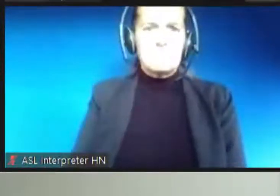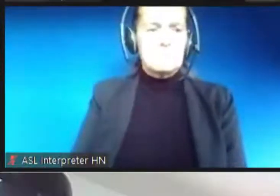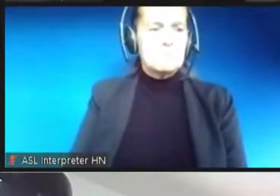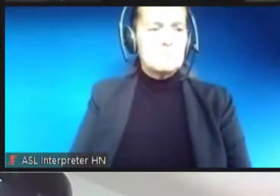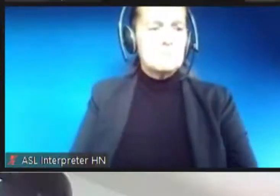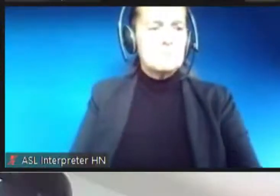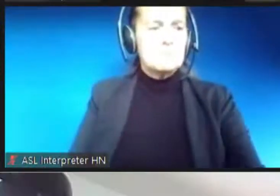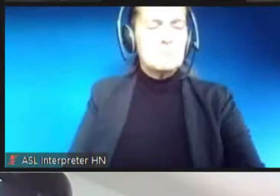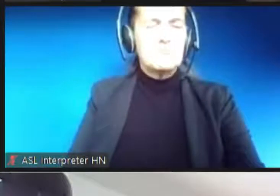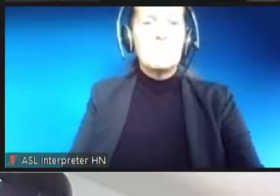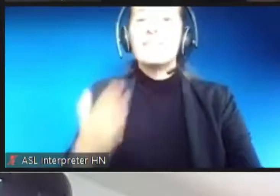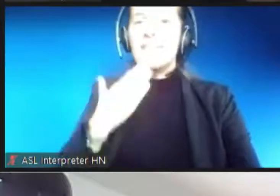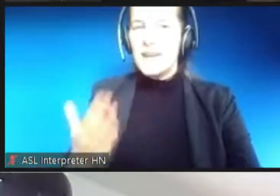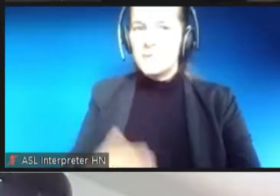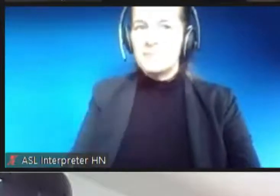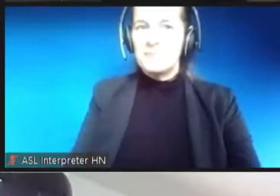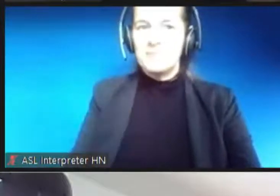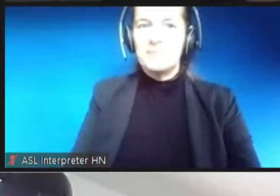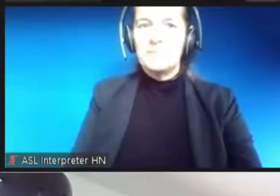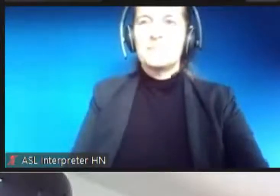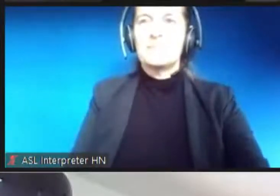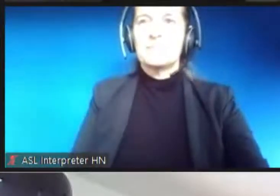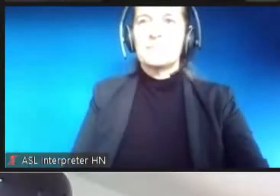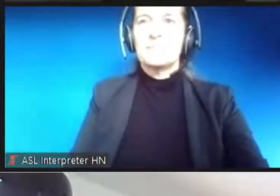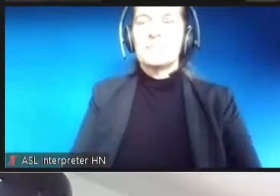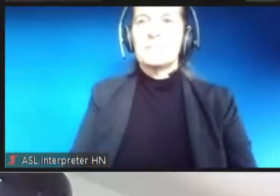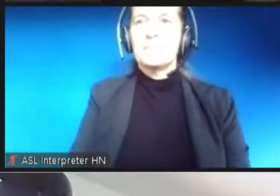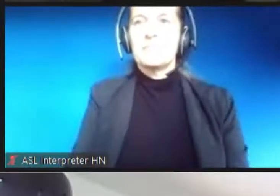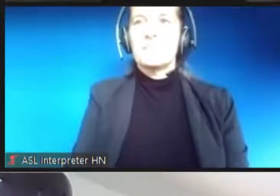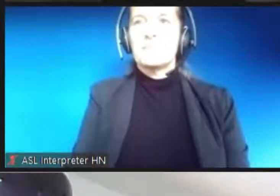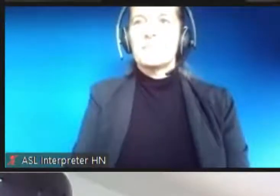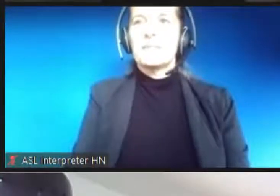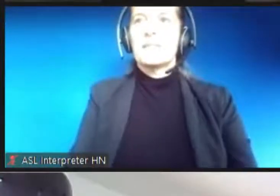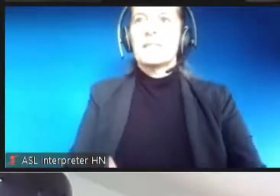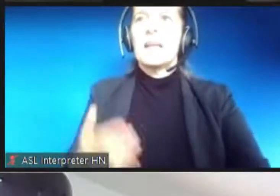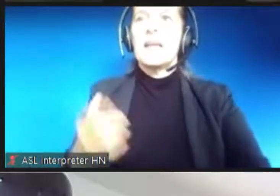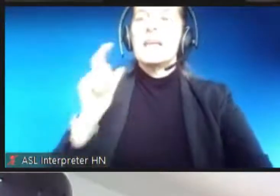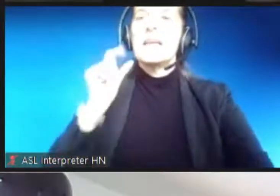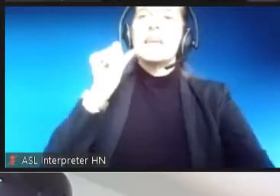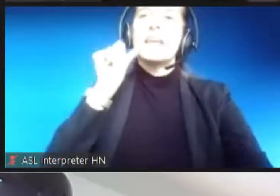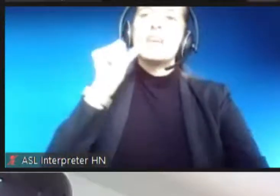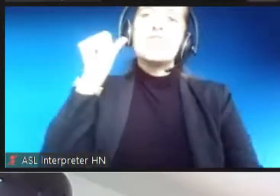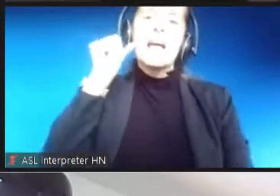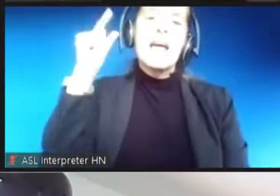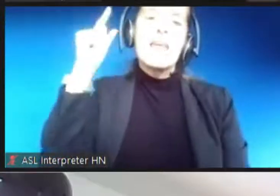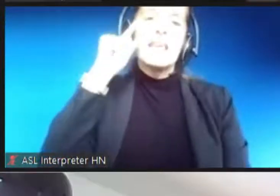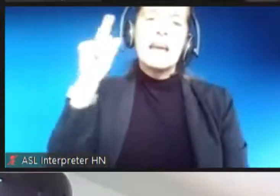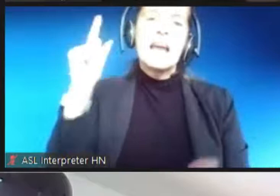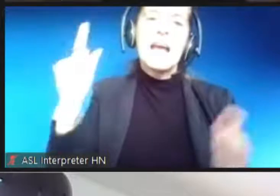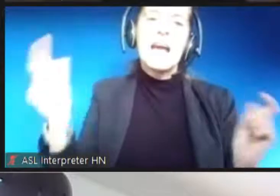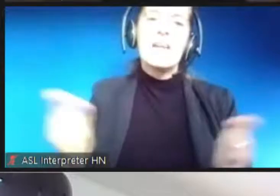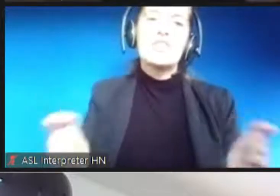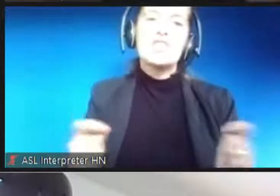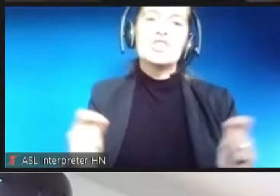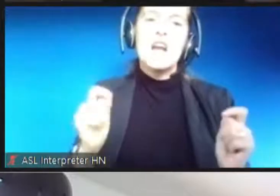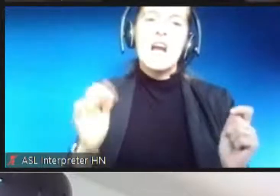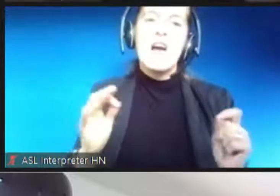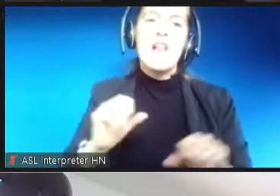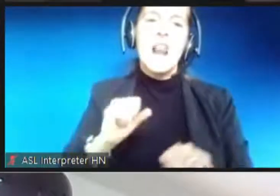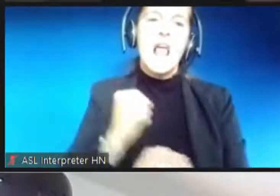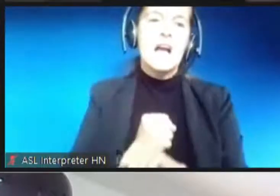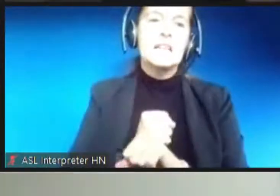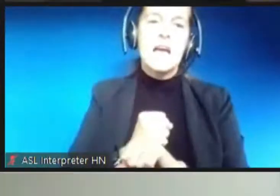Thank you. And then I think yesterday was the anniversary of the lockdown